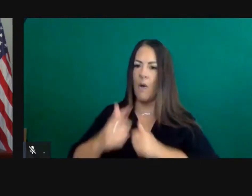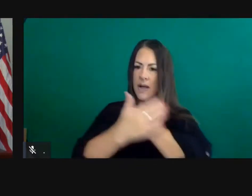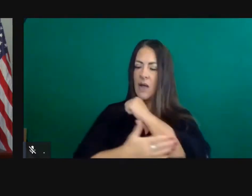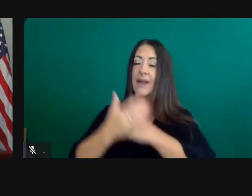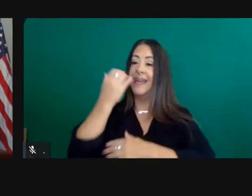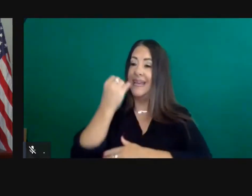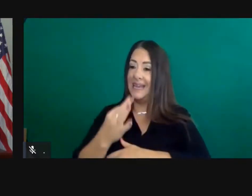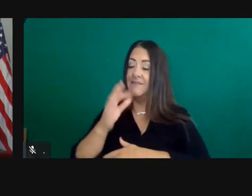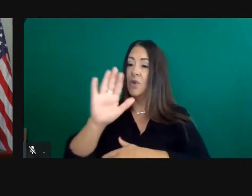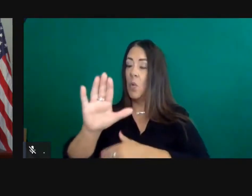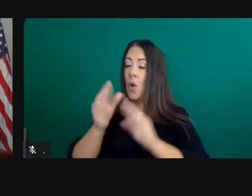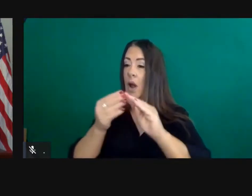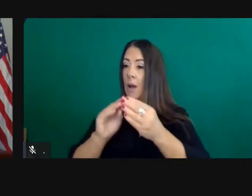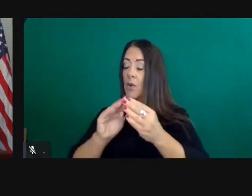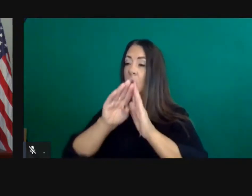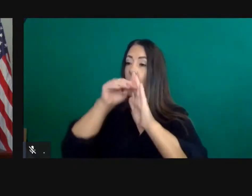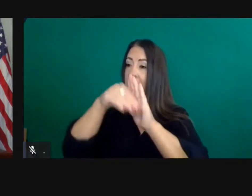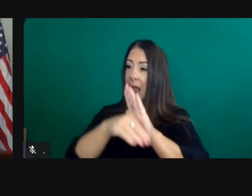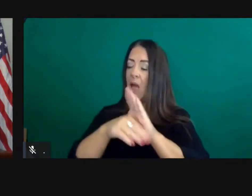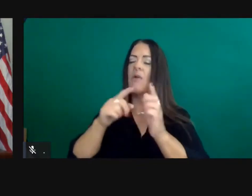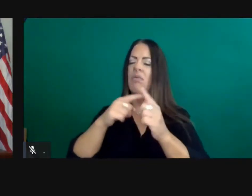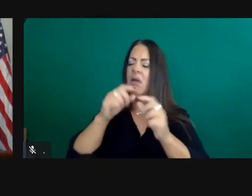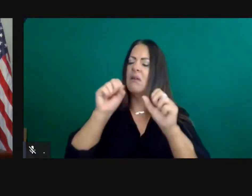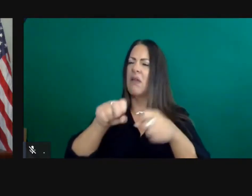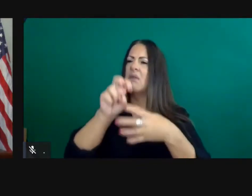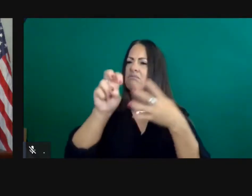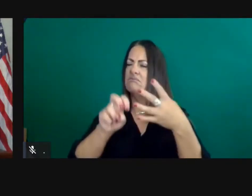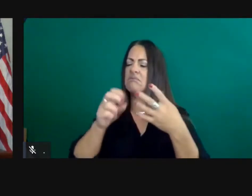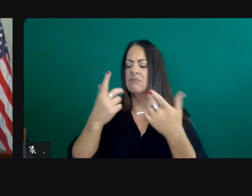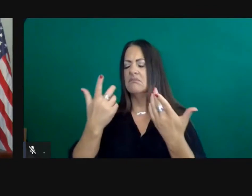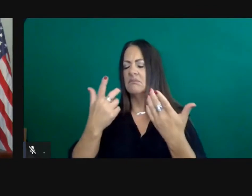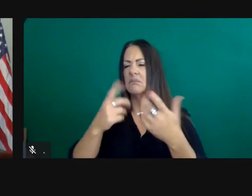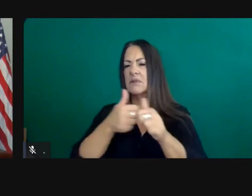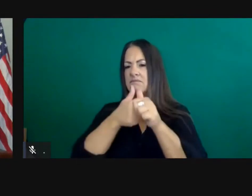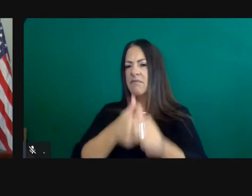the direction we'll move in. Samantha Young, Kaiser Health News.